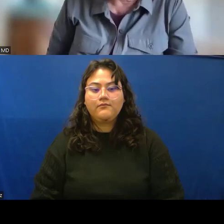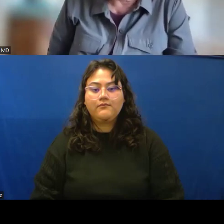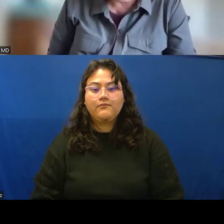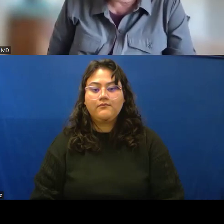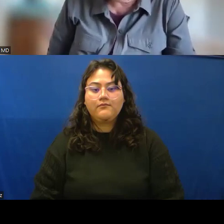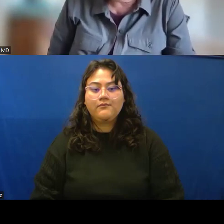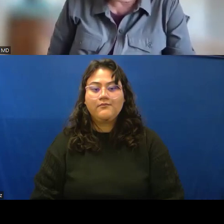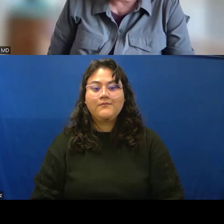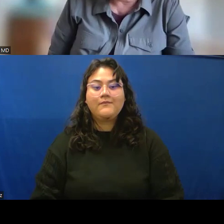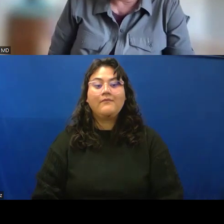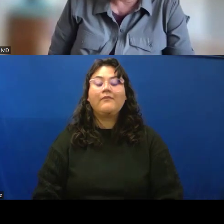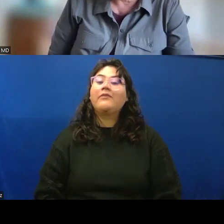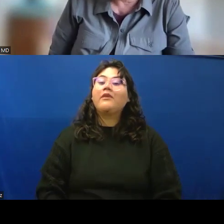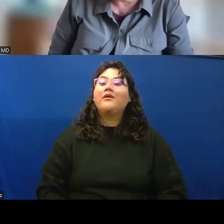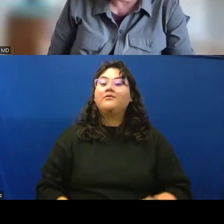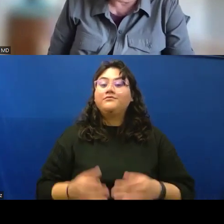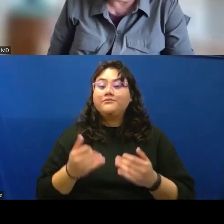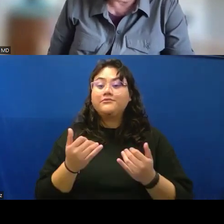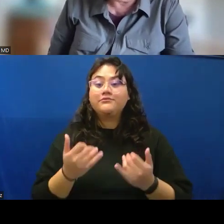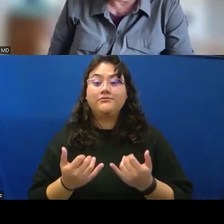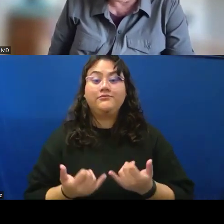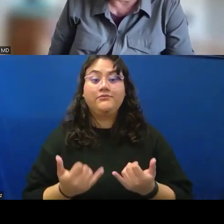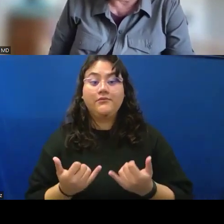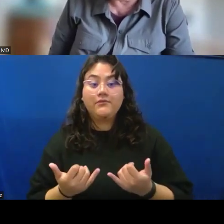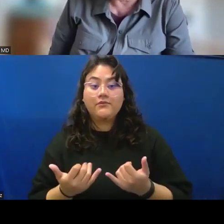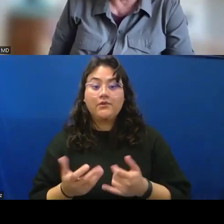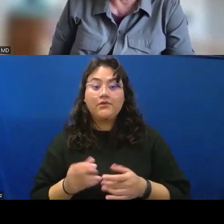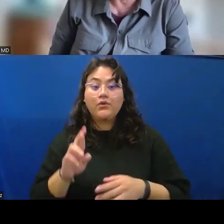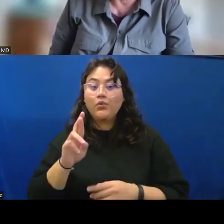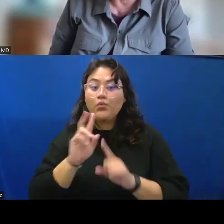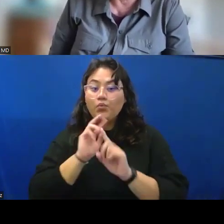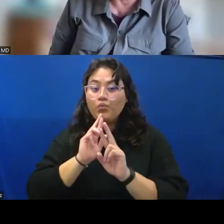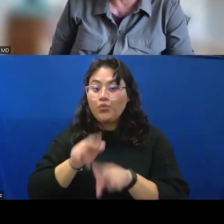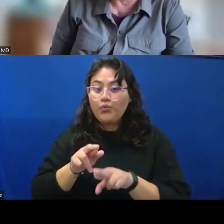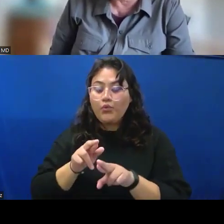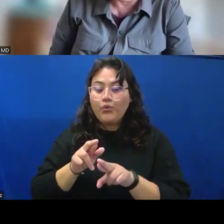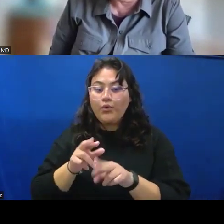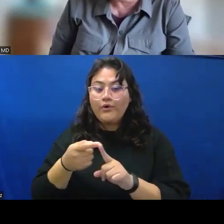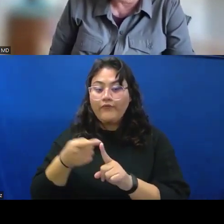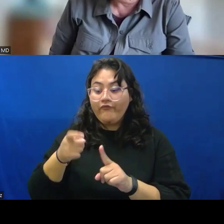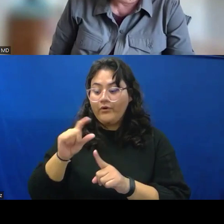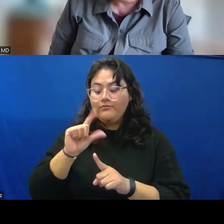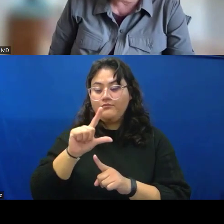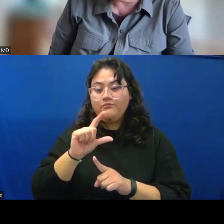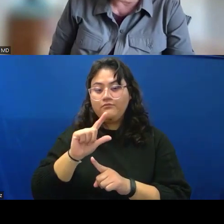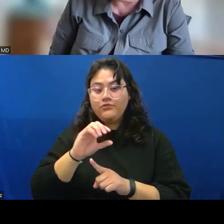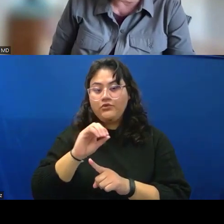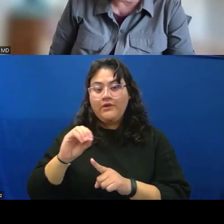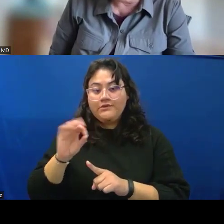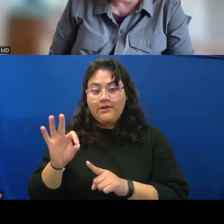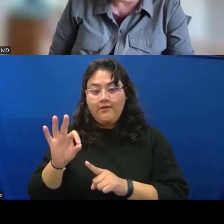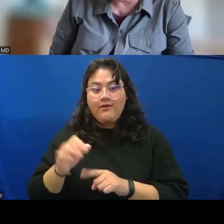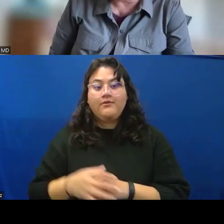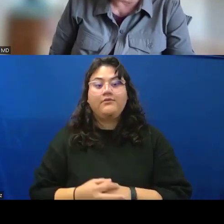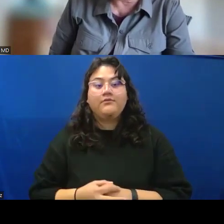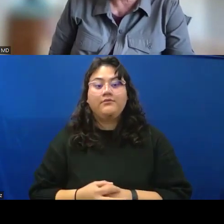So turning to the current report, as I mentioned, it's an update to a previous report from 2009. The changes to the